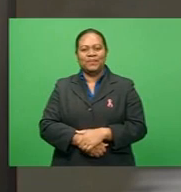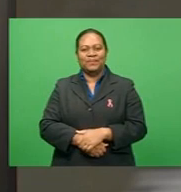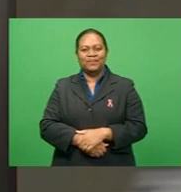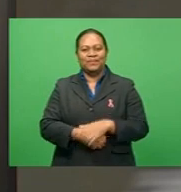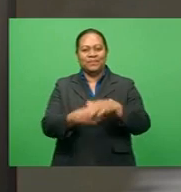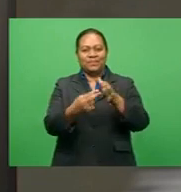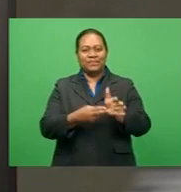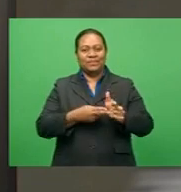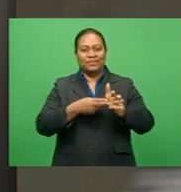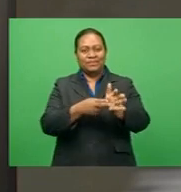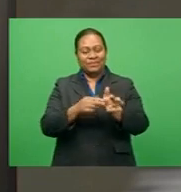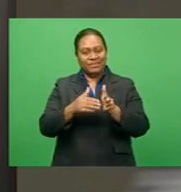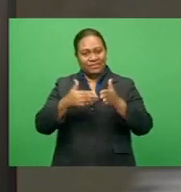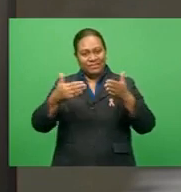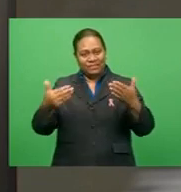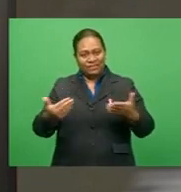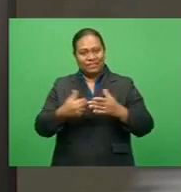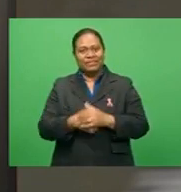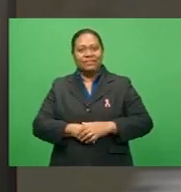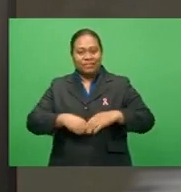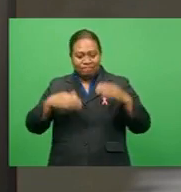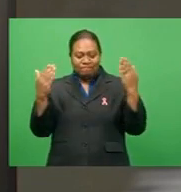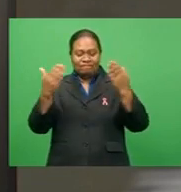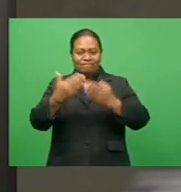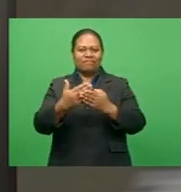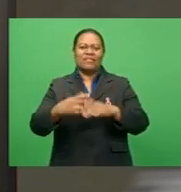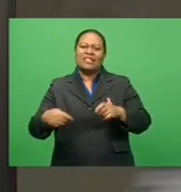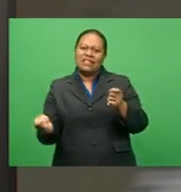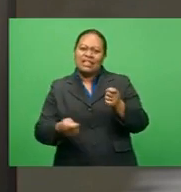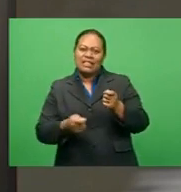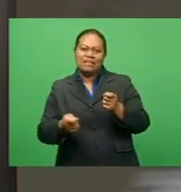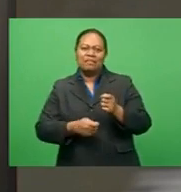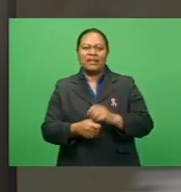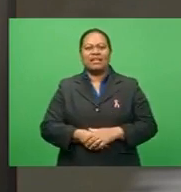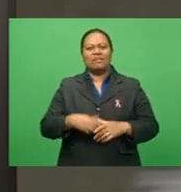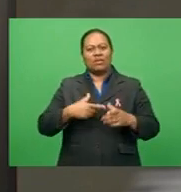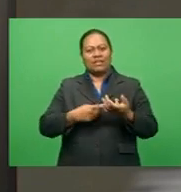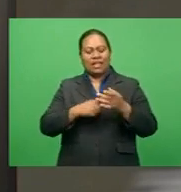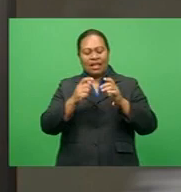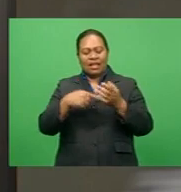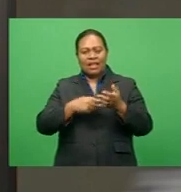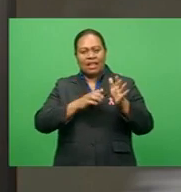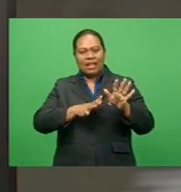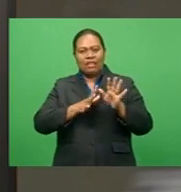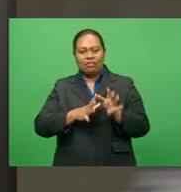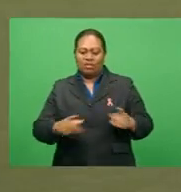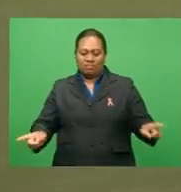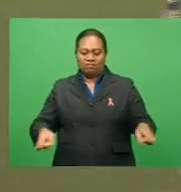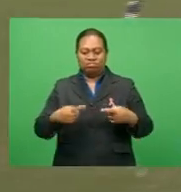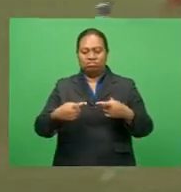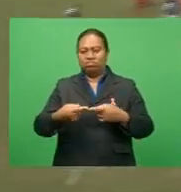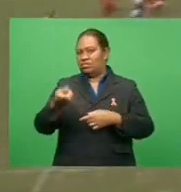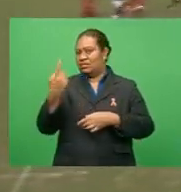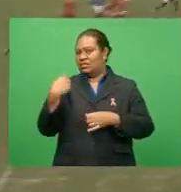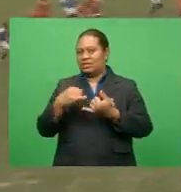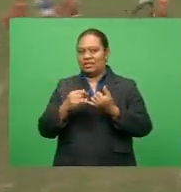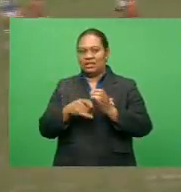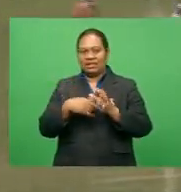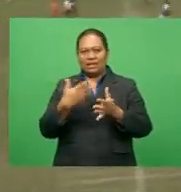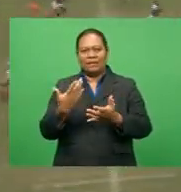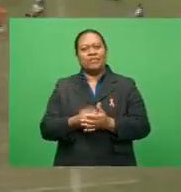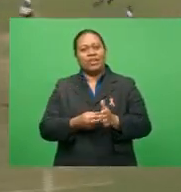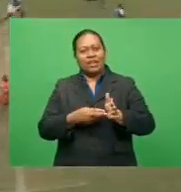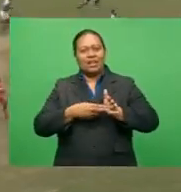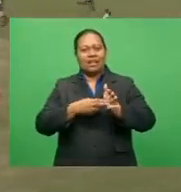Nandi will have to be very clinical against a disciplined Tailevu side in their Fair Brother clash this weekend. The Jet Setters defend the trophy